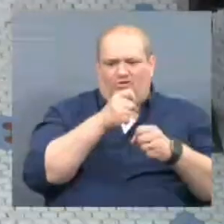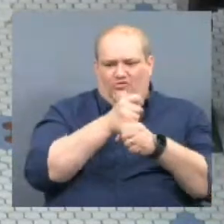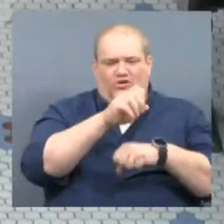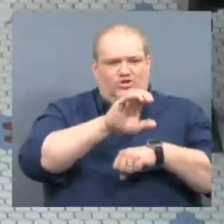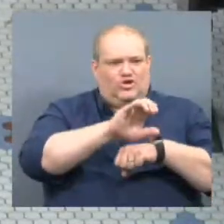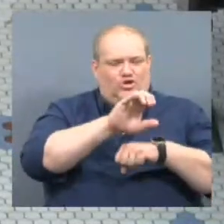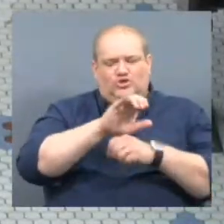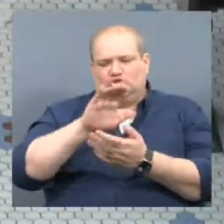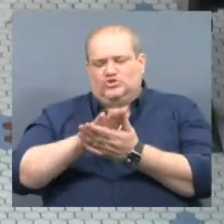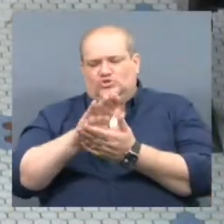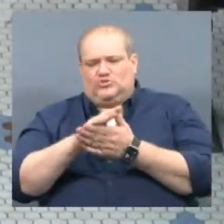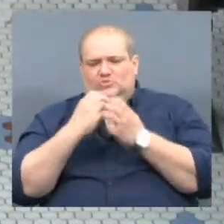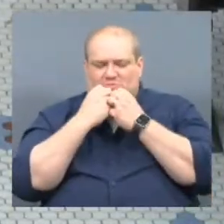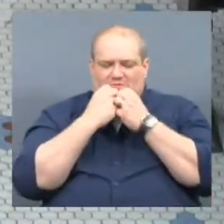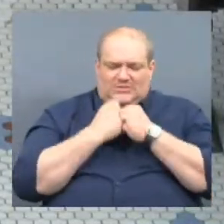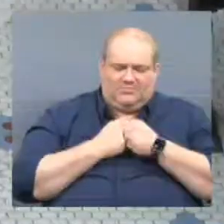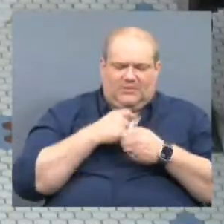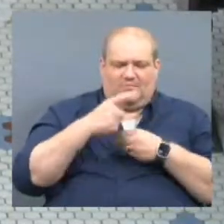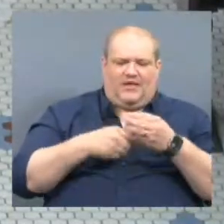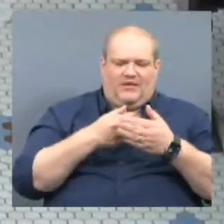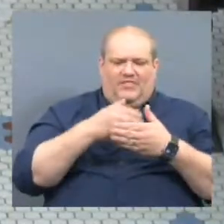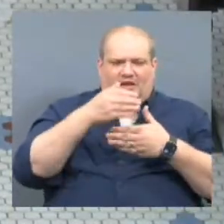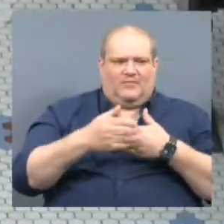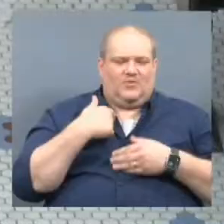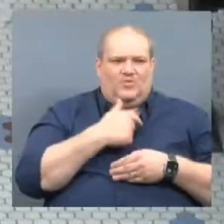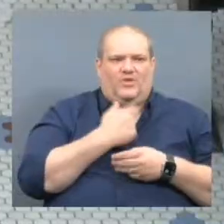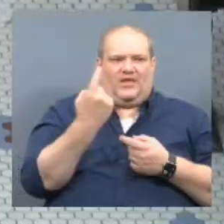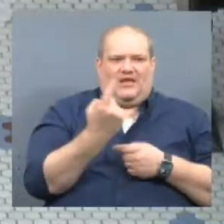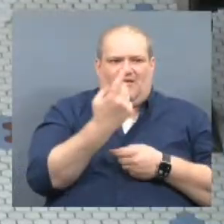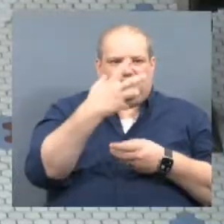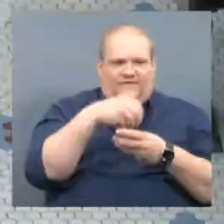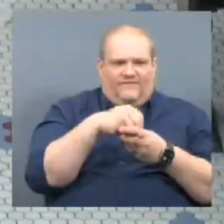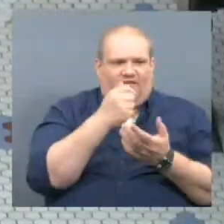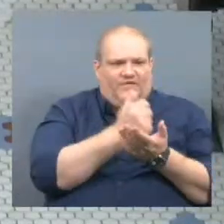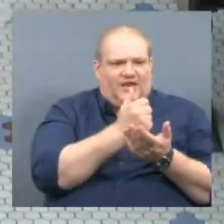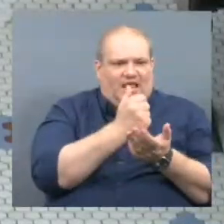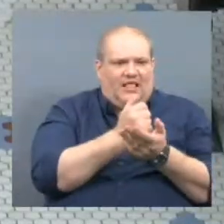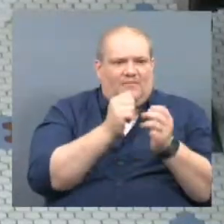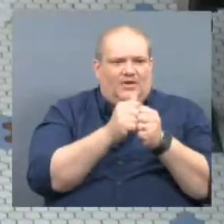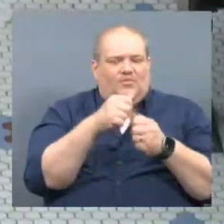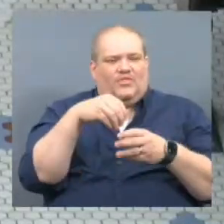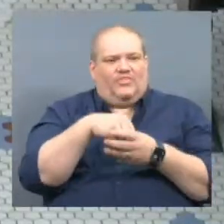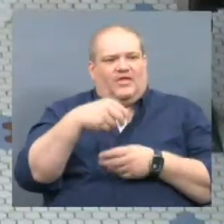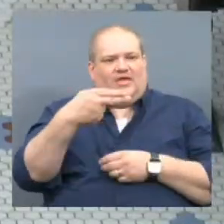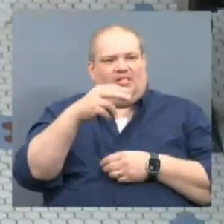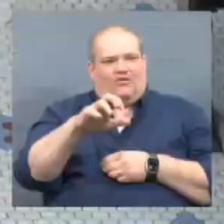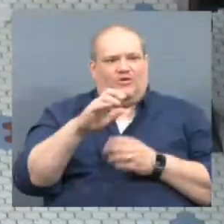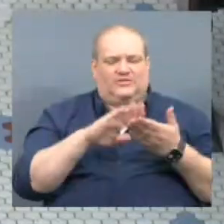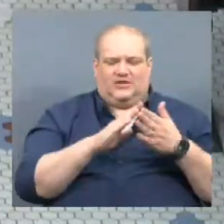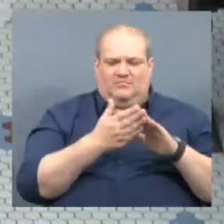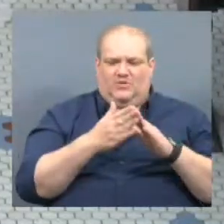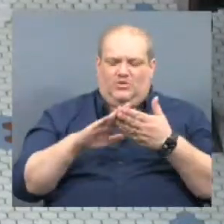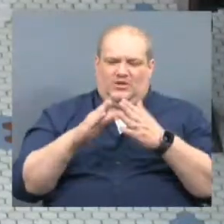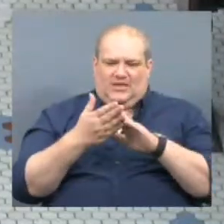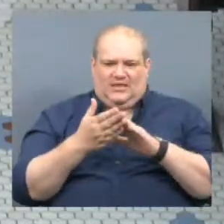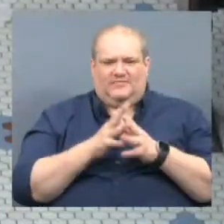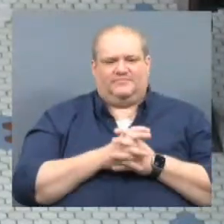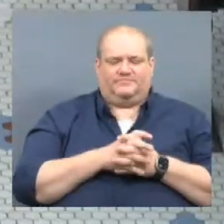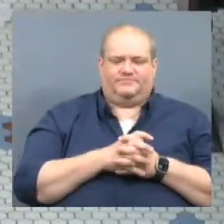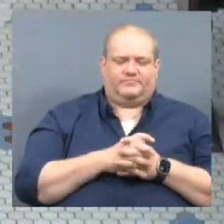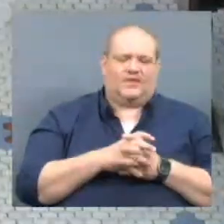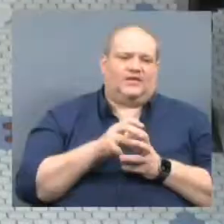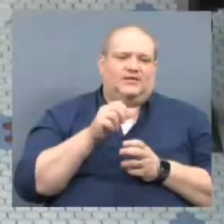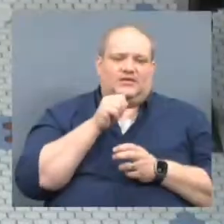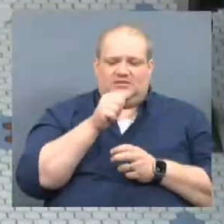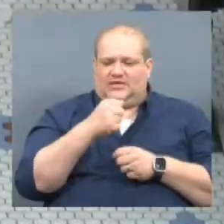school. We deeply care about the neighbors and the neighborhood, and we're always involved in helping within the Hillcrest community. So it does